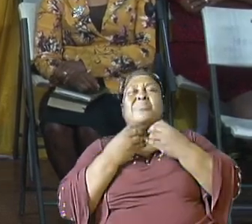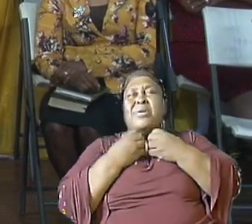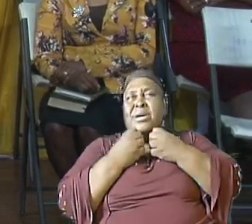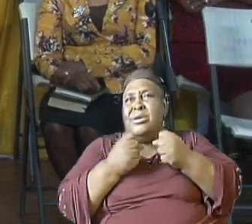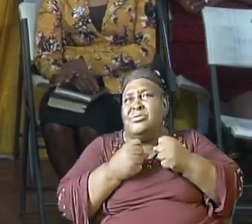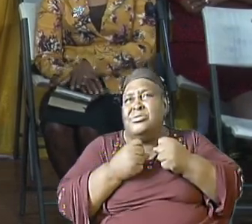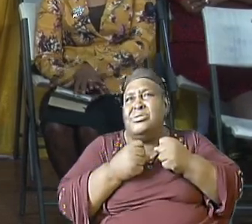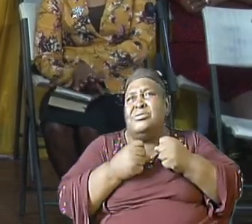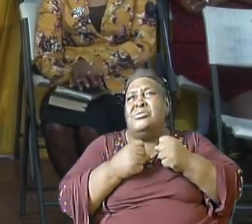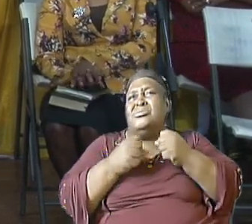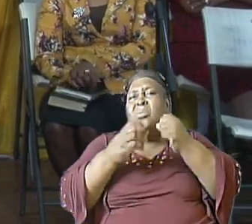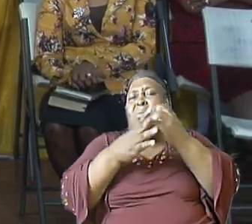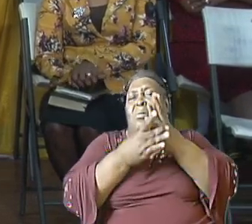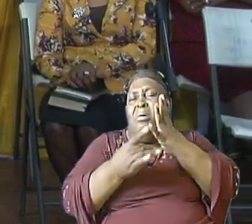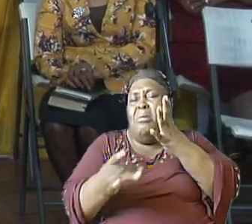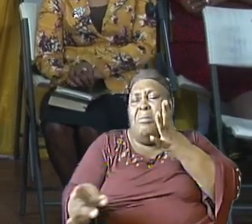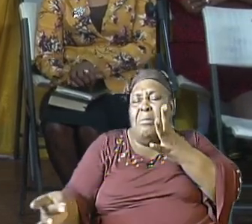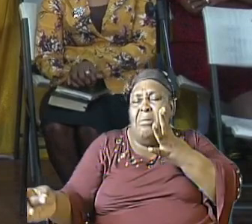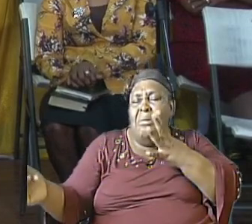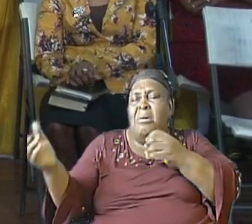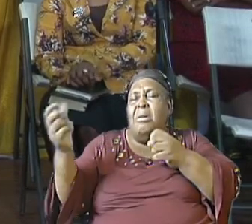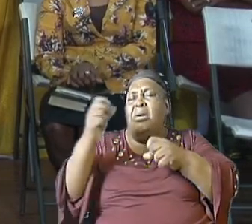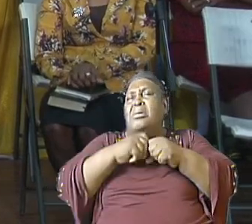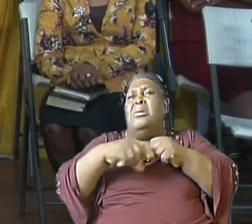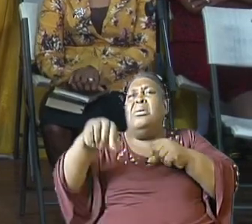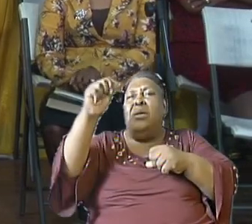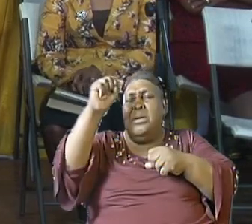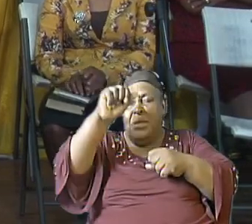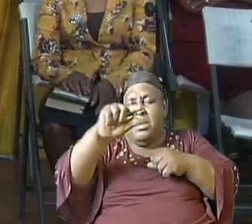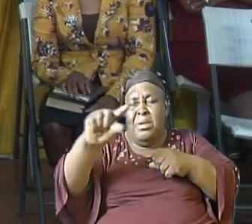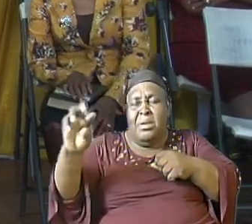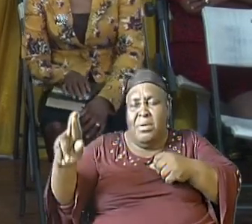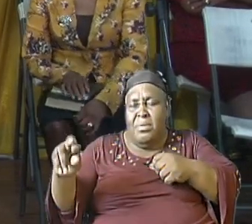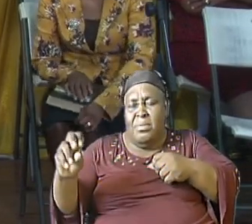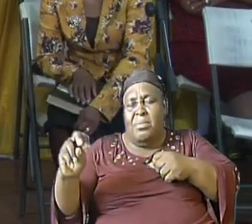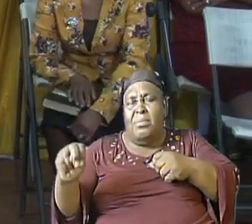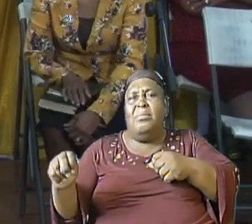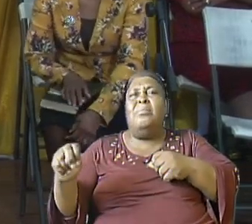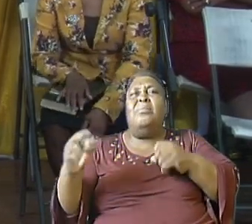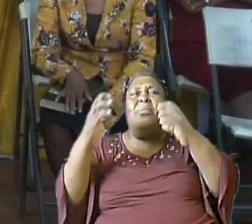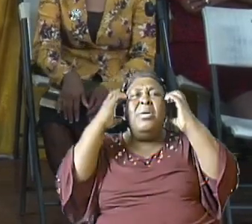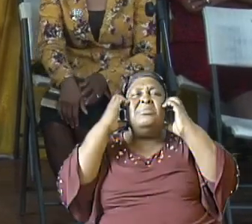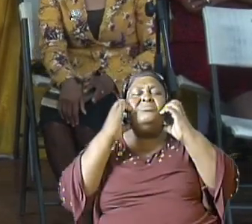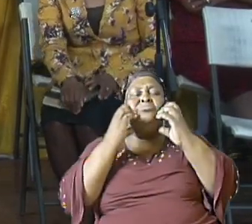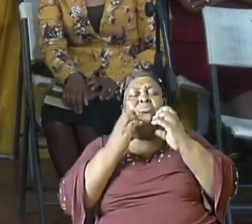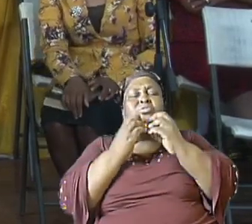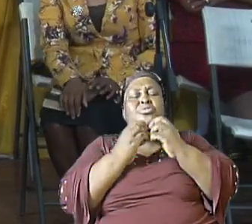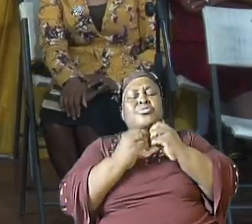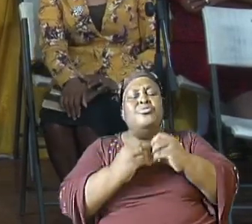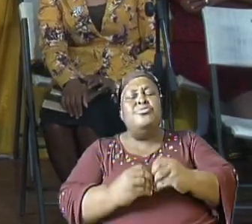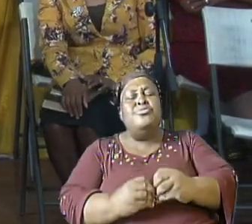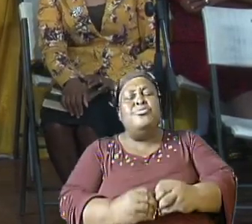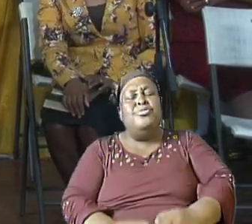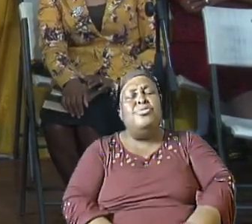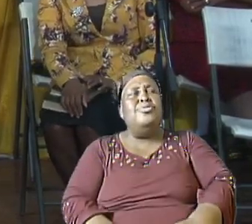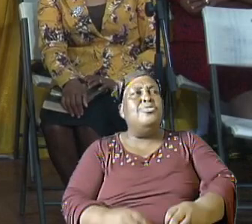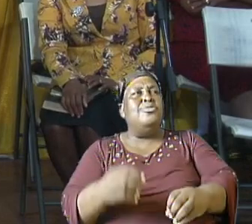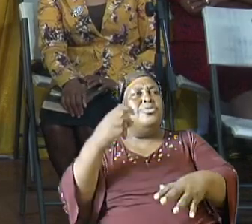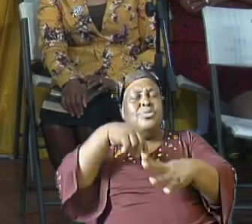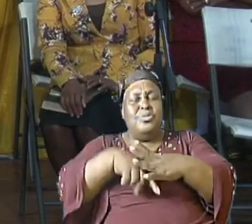precious ointment upon the head that ran down upon the beard, even Aaron's beard, that went down to the skirt of his